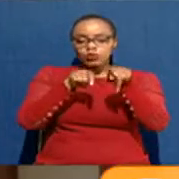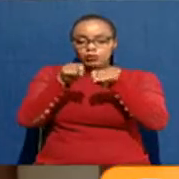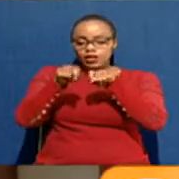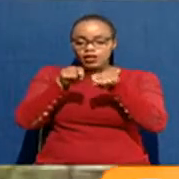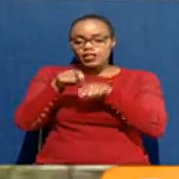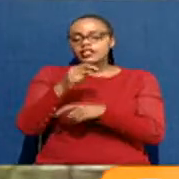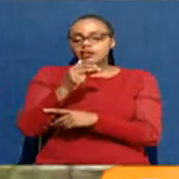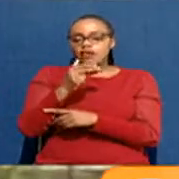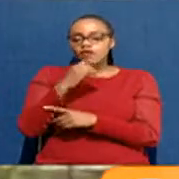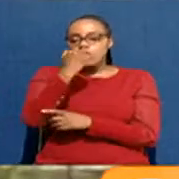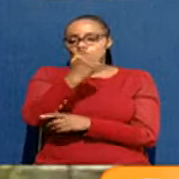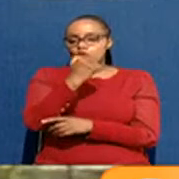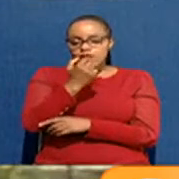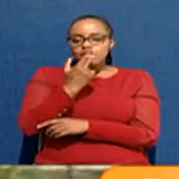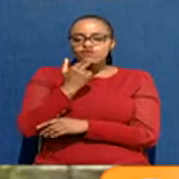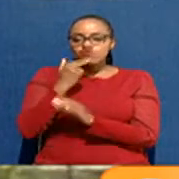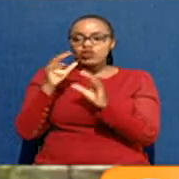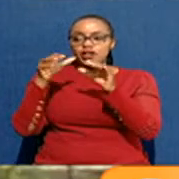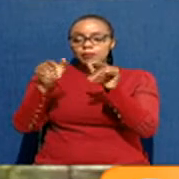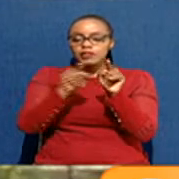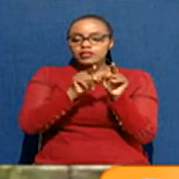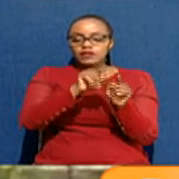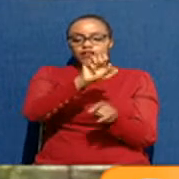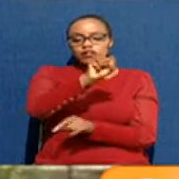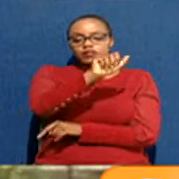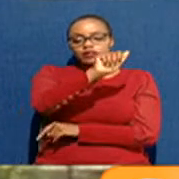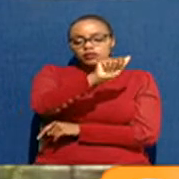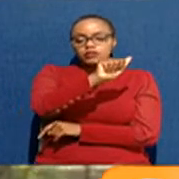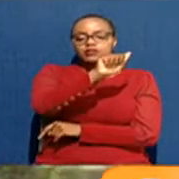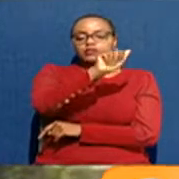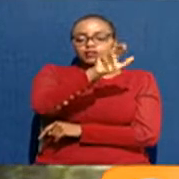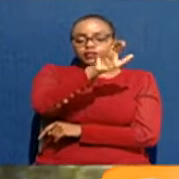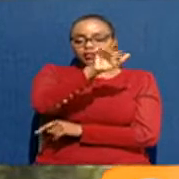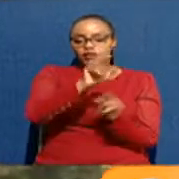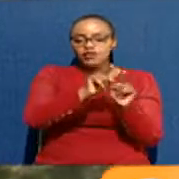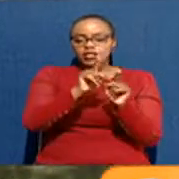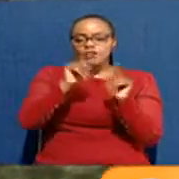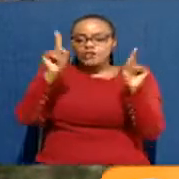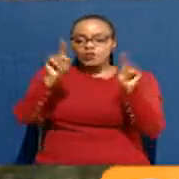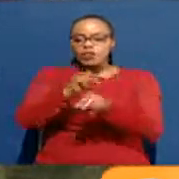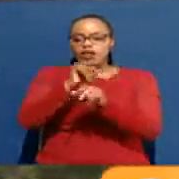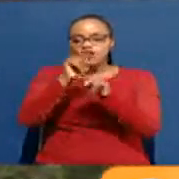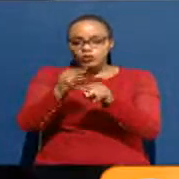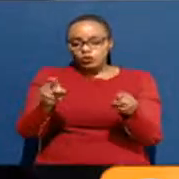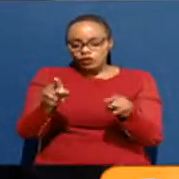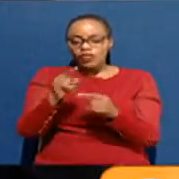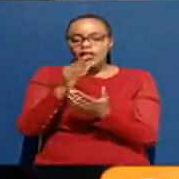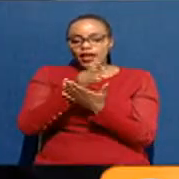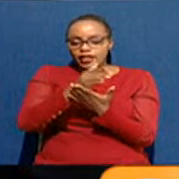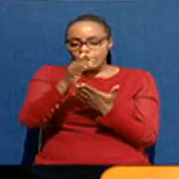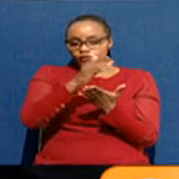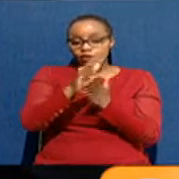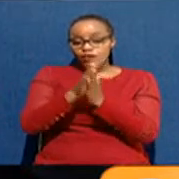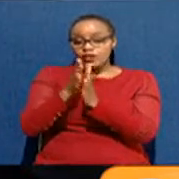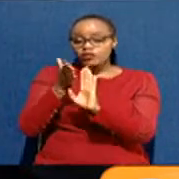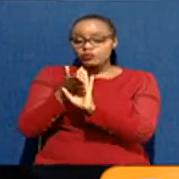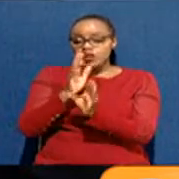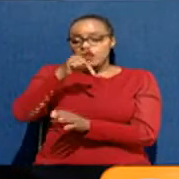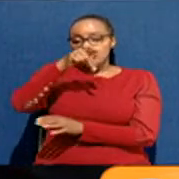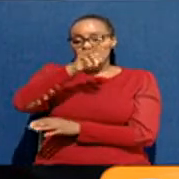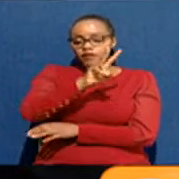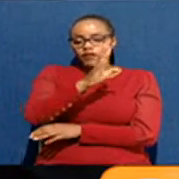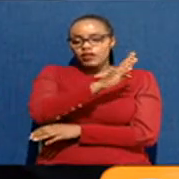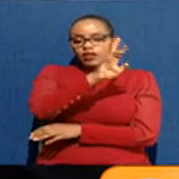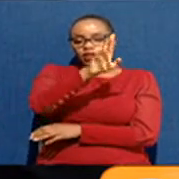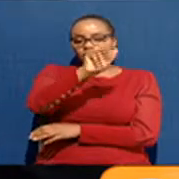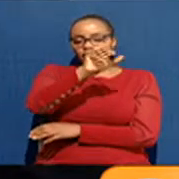The company was also opposed to Sarai Group application to overturn the nullification of the lease and the removal of P.V. Rao